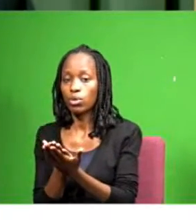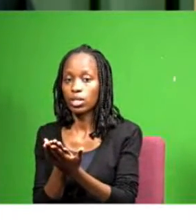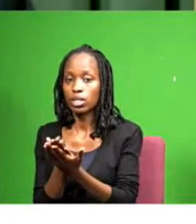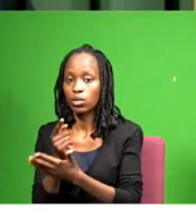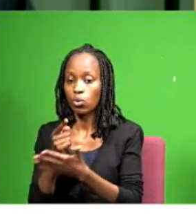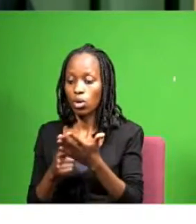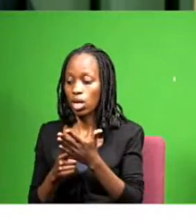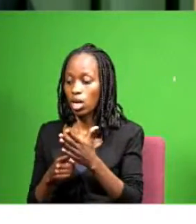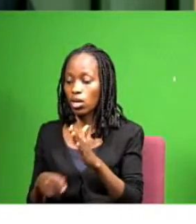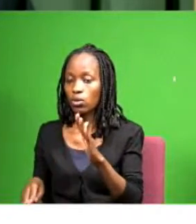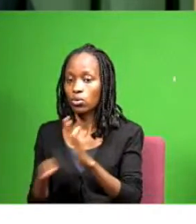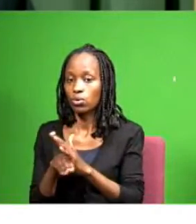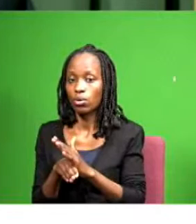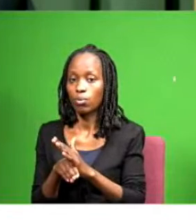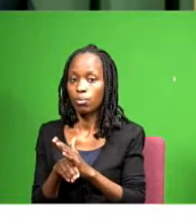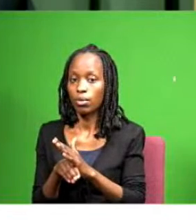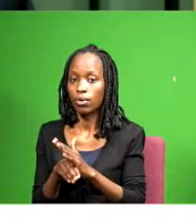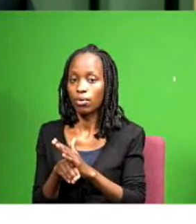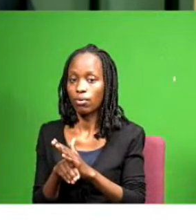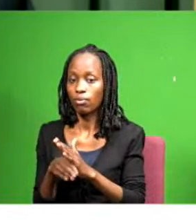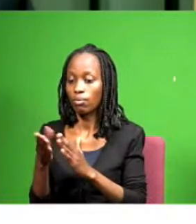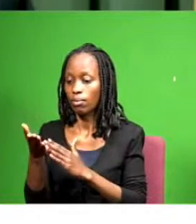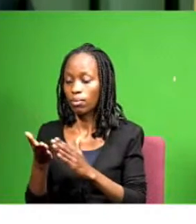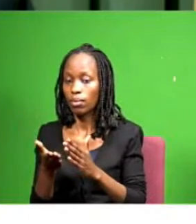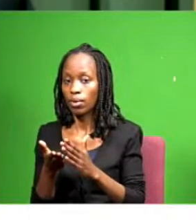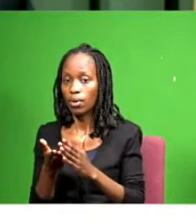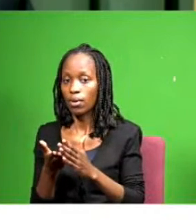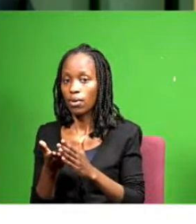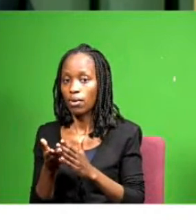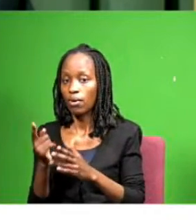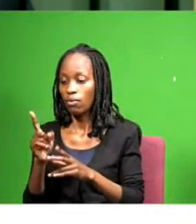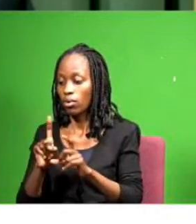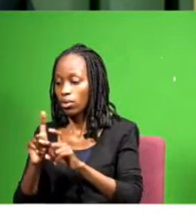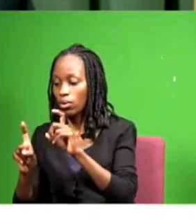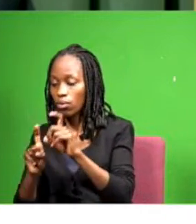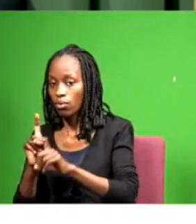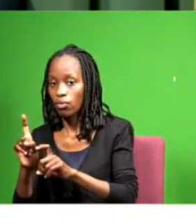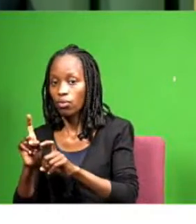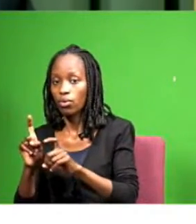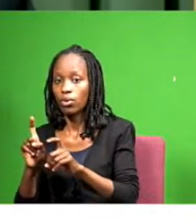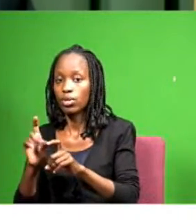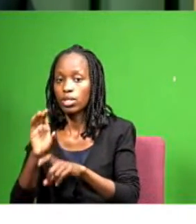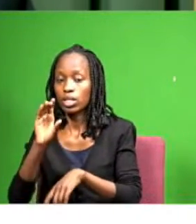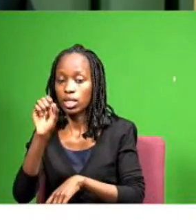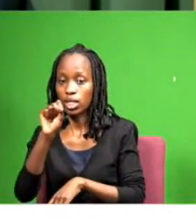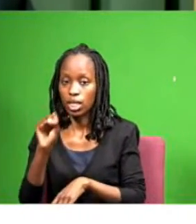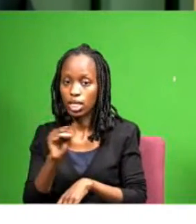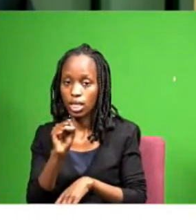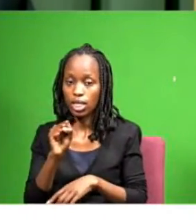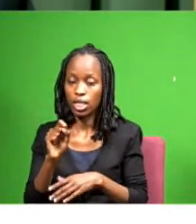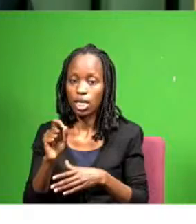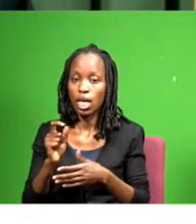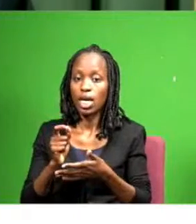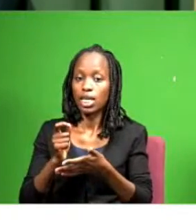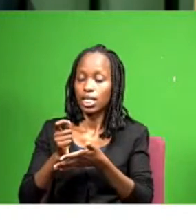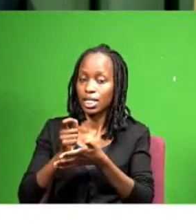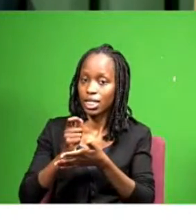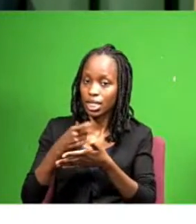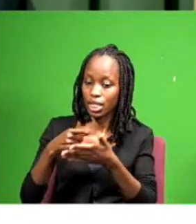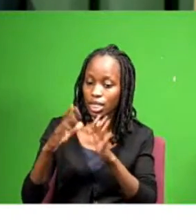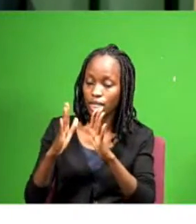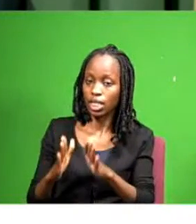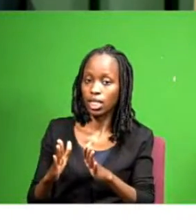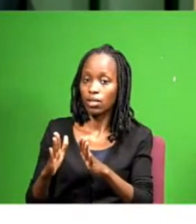to remove the requirement for vetting by the National Assembly of Cabinet Ministers, Secretary to the Cabinet, and